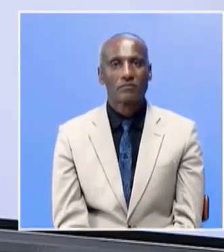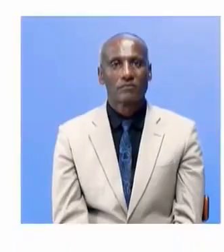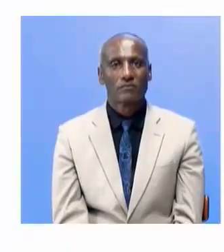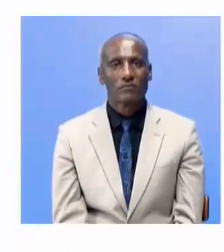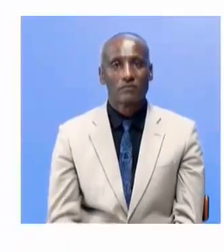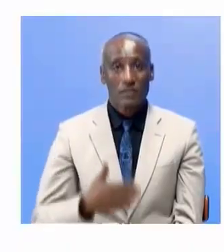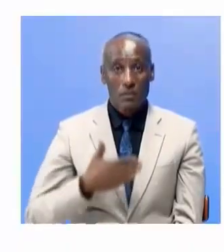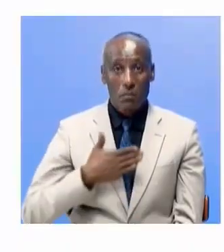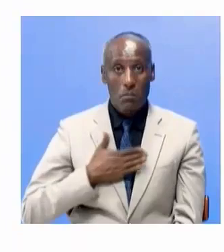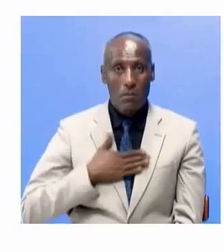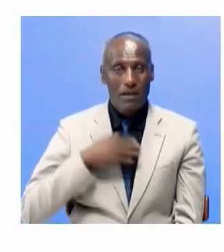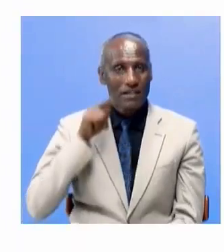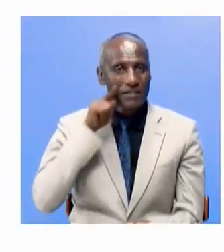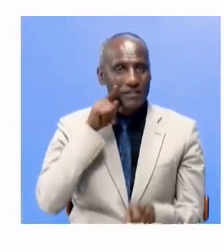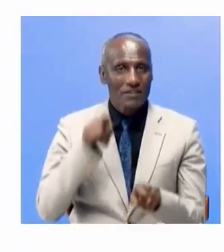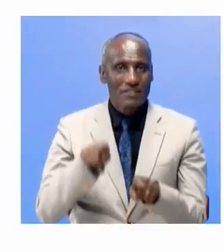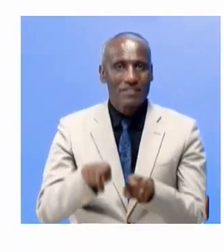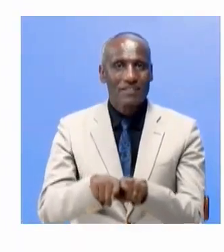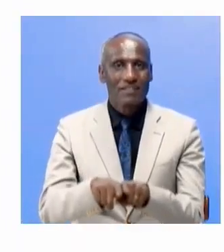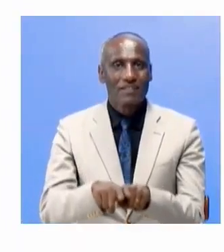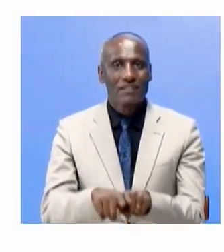My sister